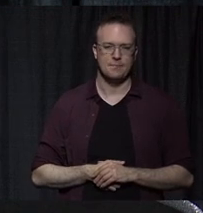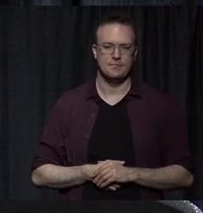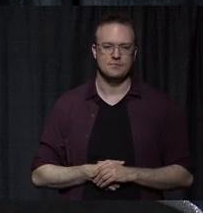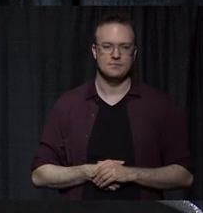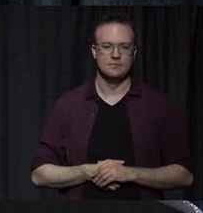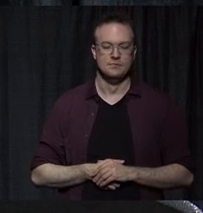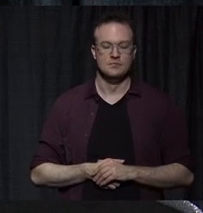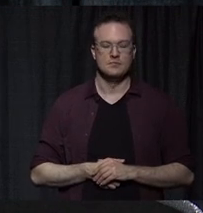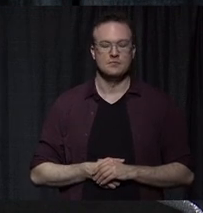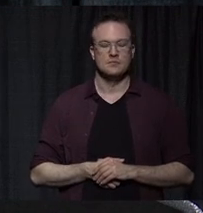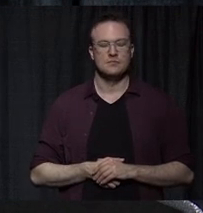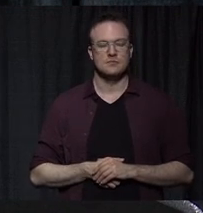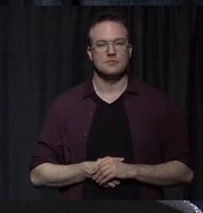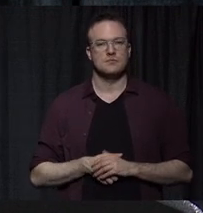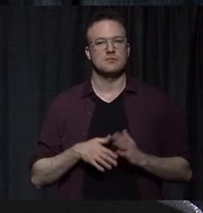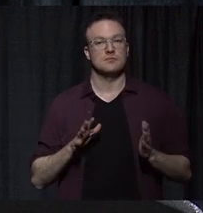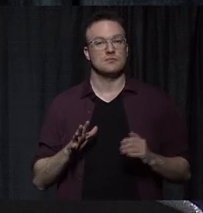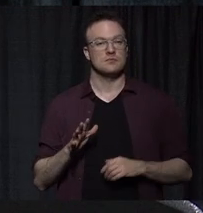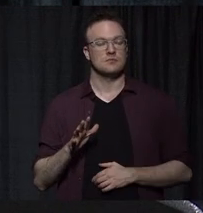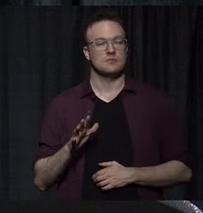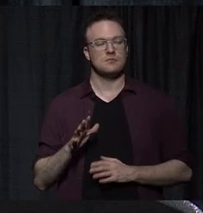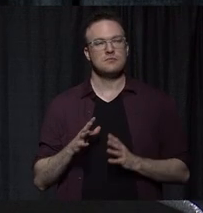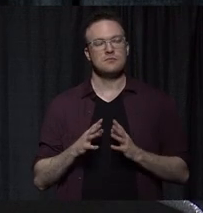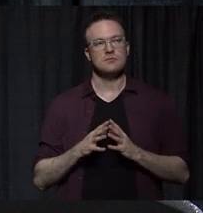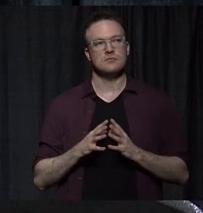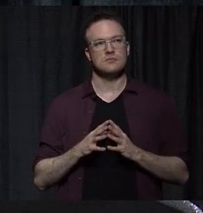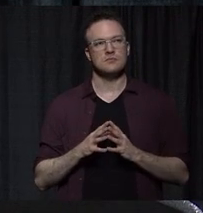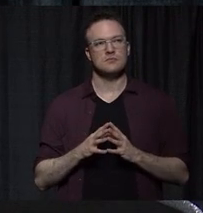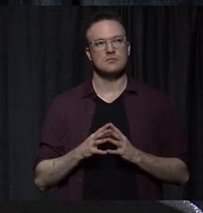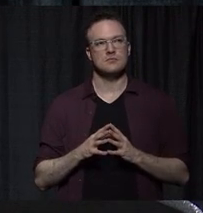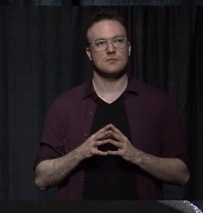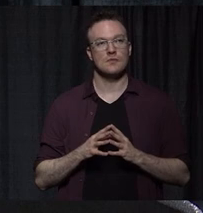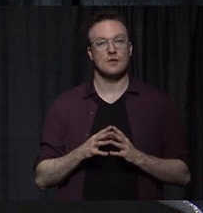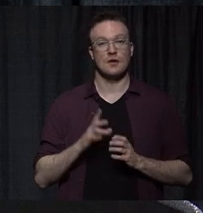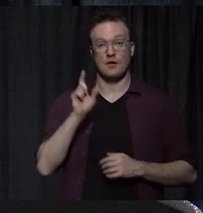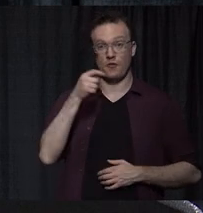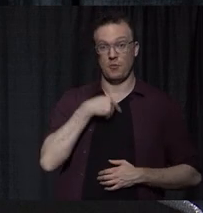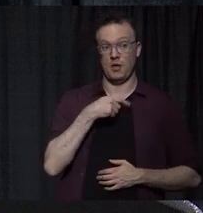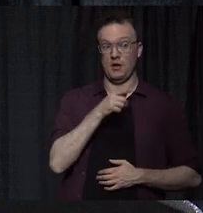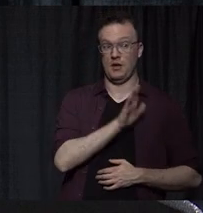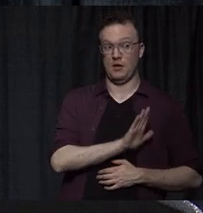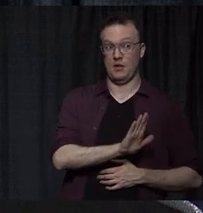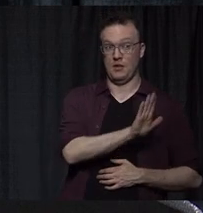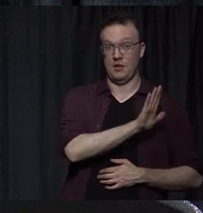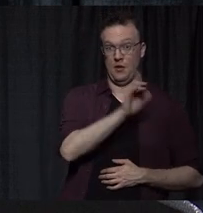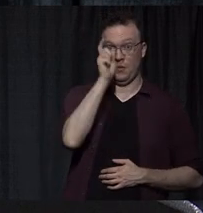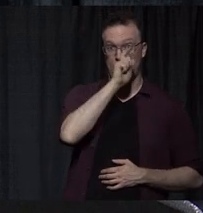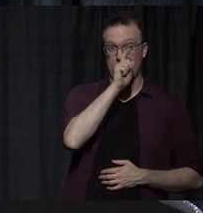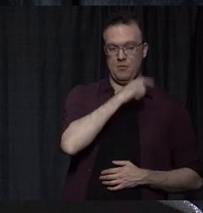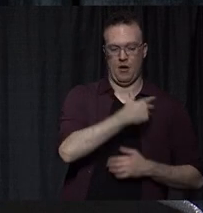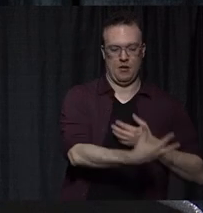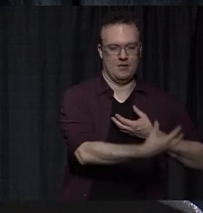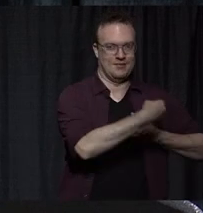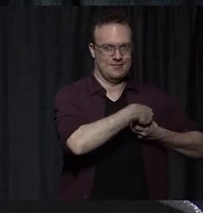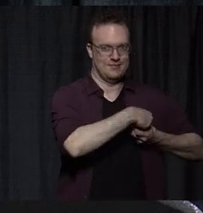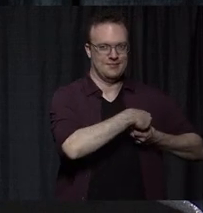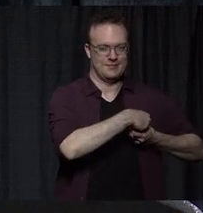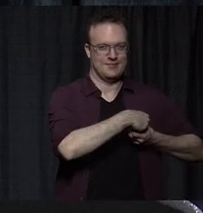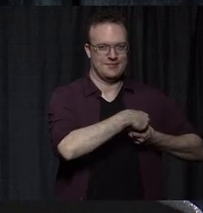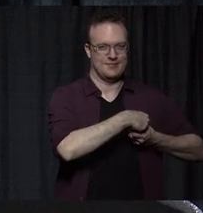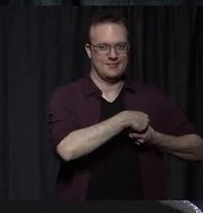So for me, I take the wisdom of others. I can see some of the folks that I've talked